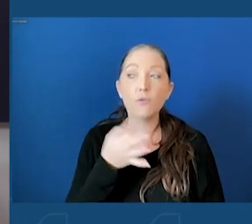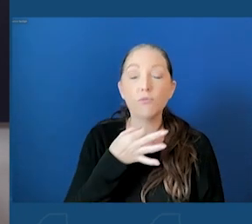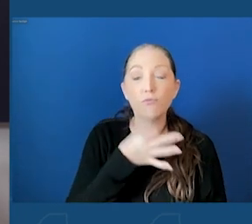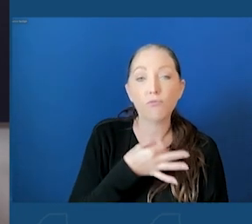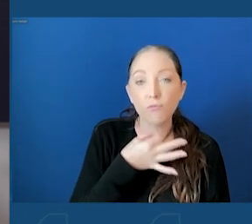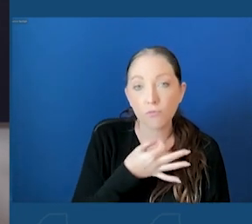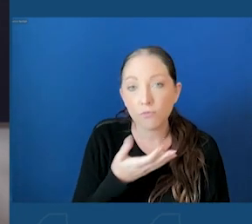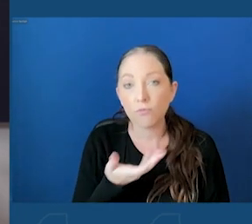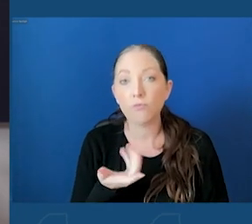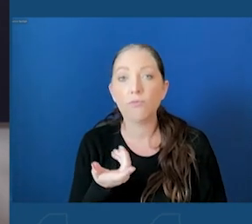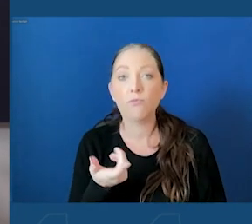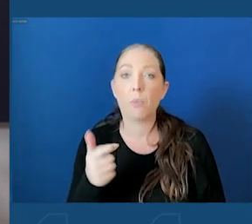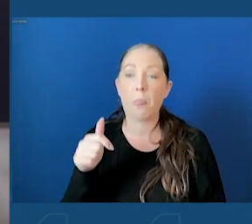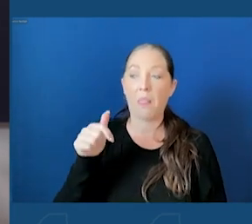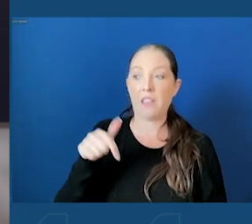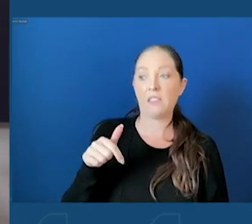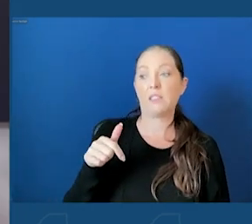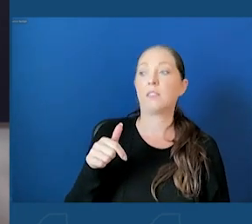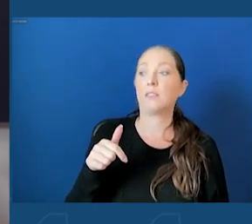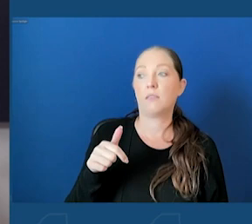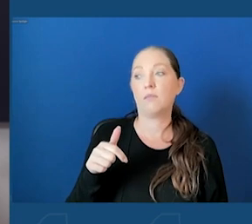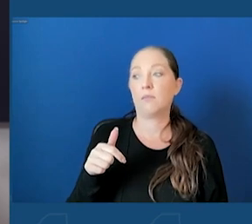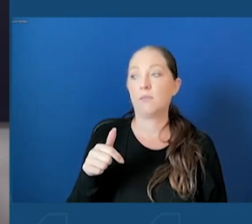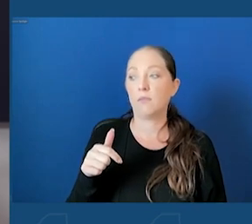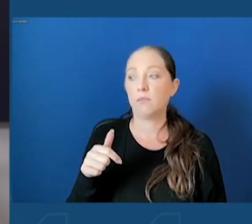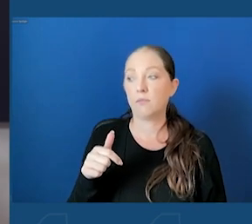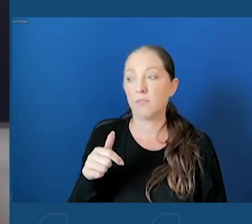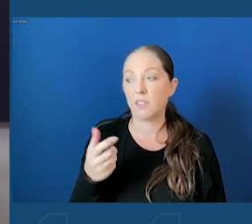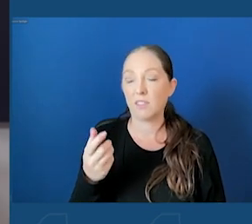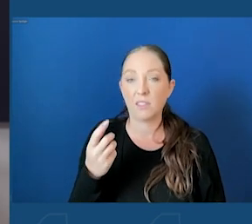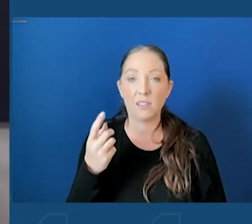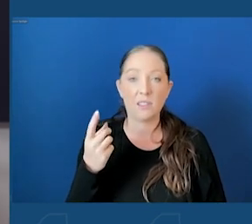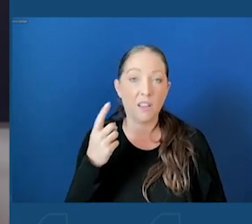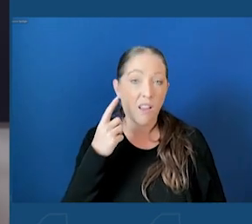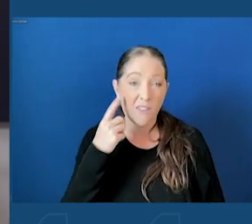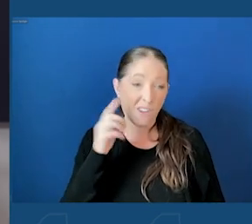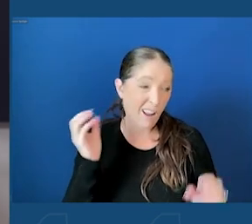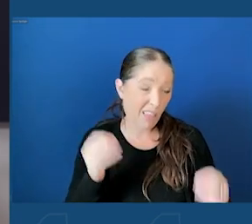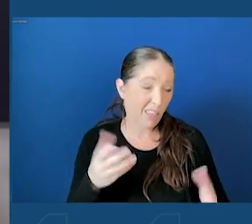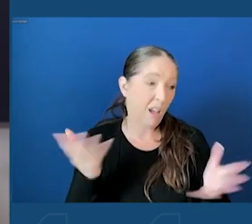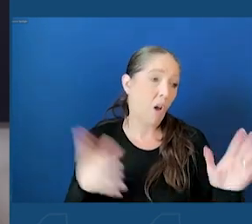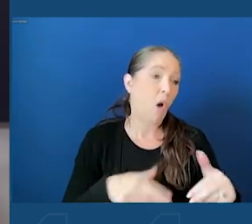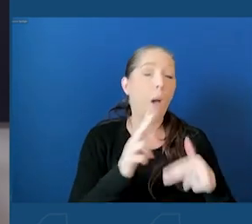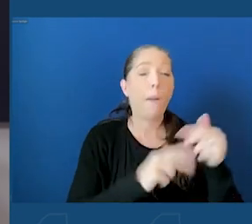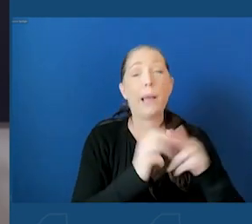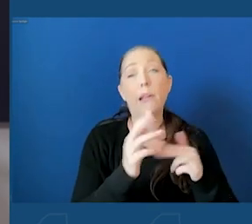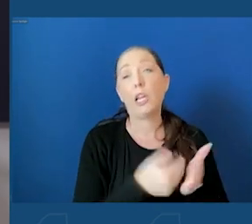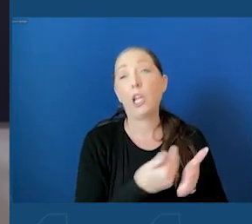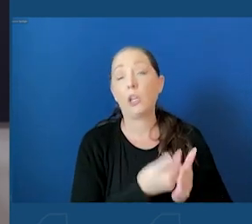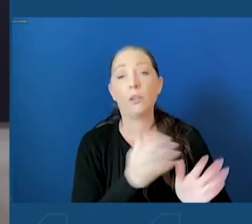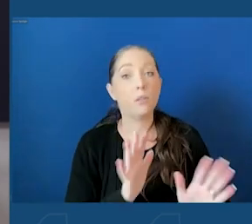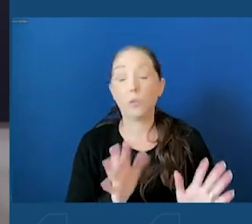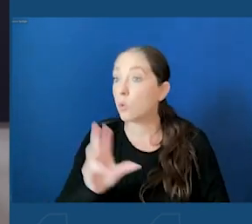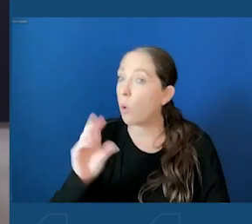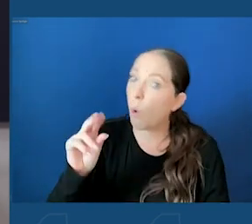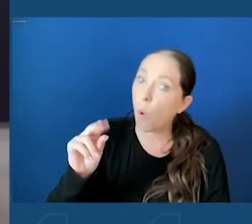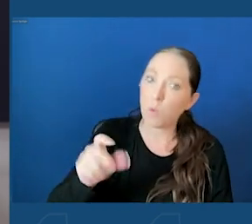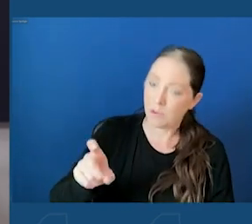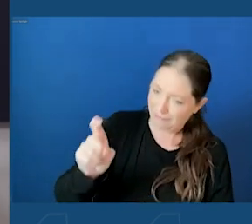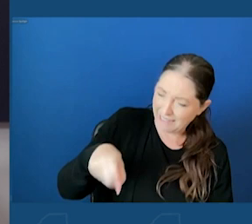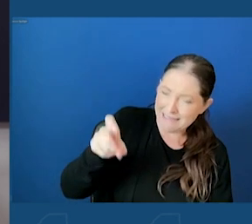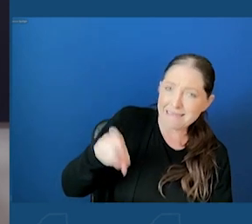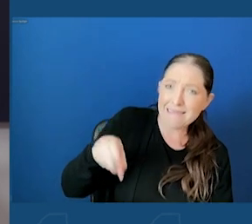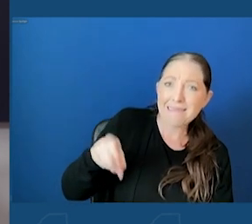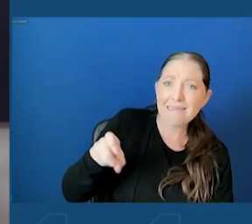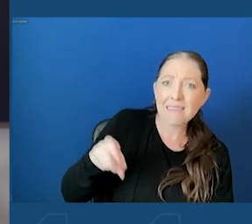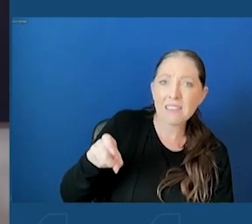this edifice is for naught, it is not for naught. It is needed, and this is a